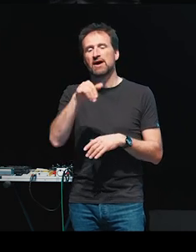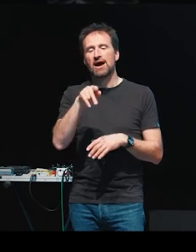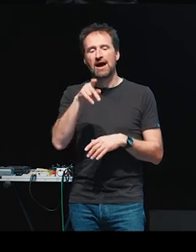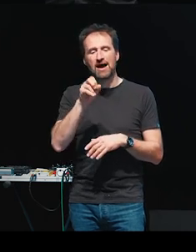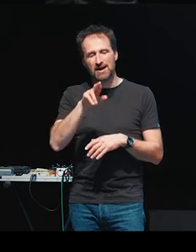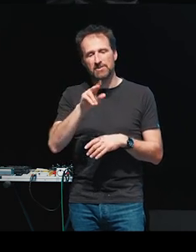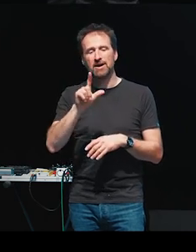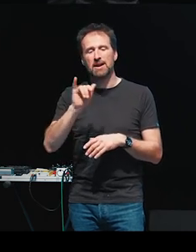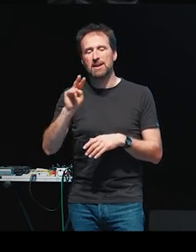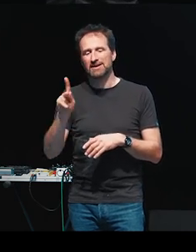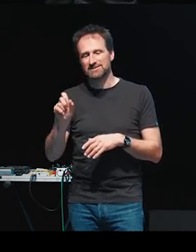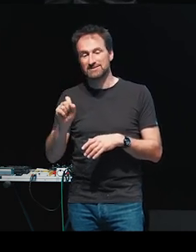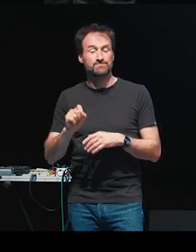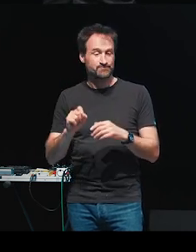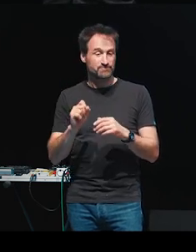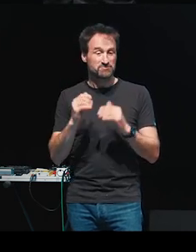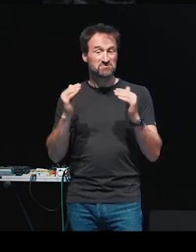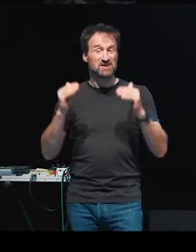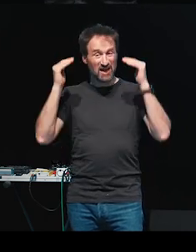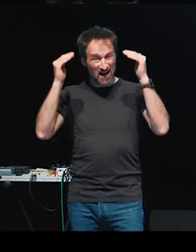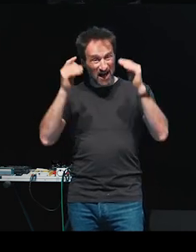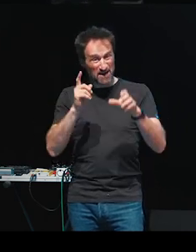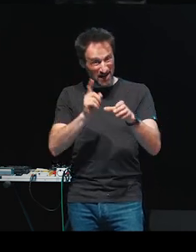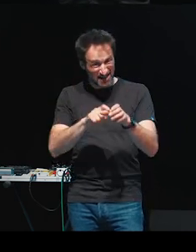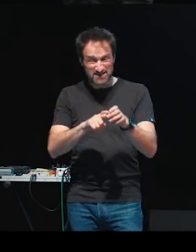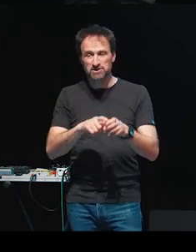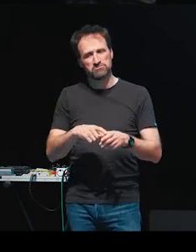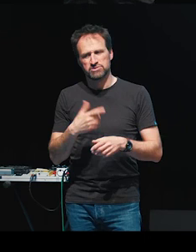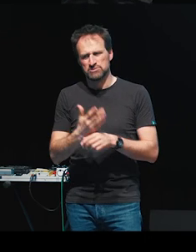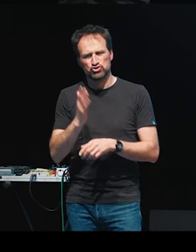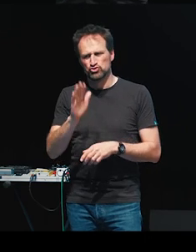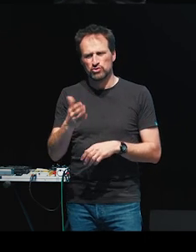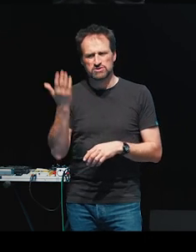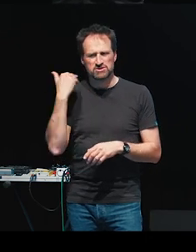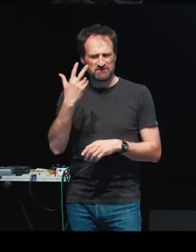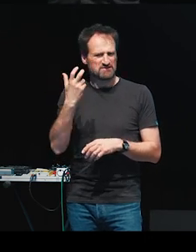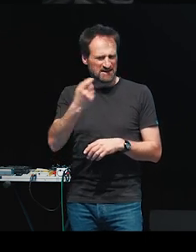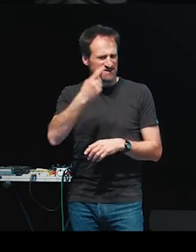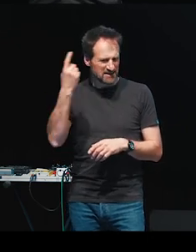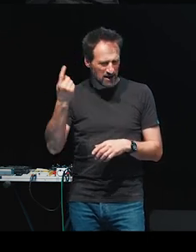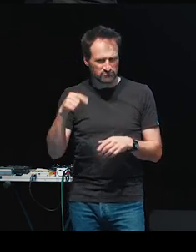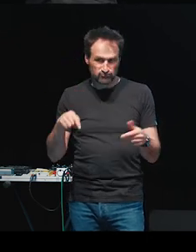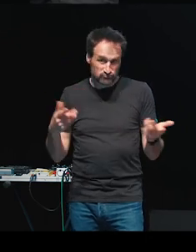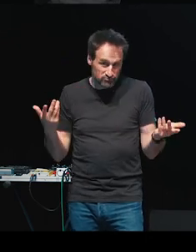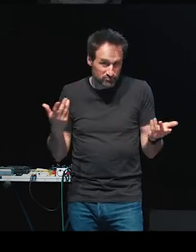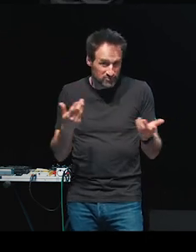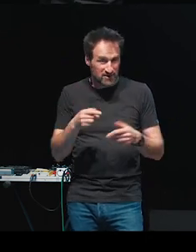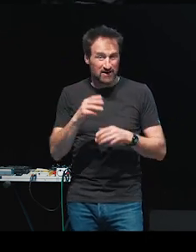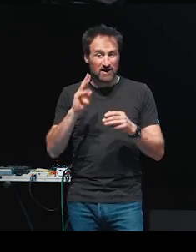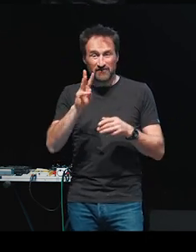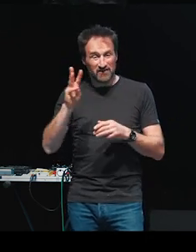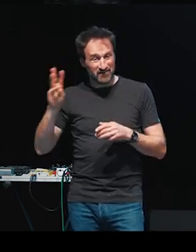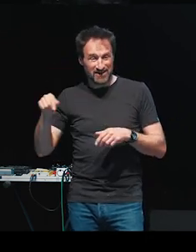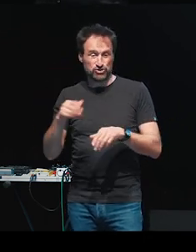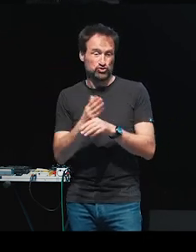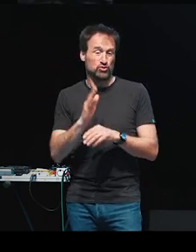major, if you ask me. They are around for about 30 years now. The World Wide Web is now 30 years old. And I think